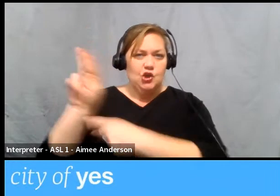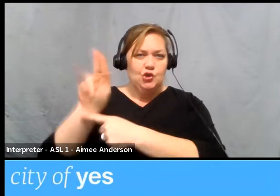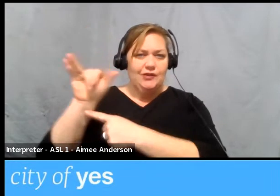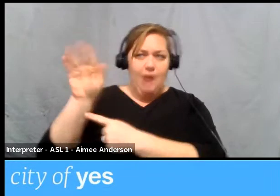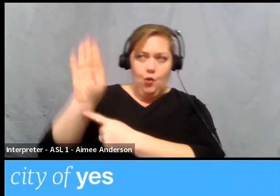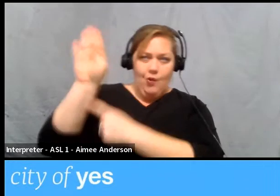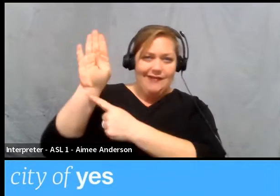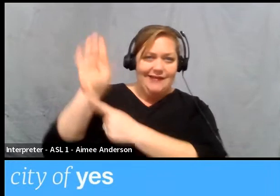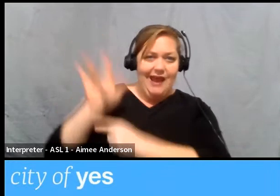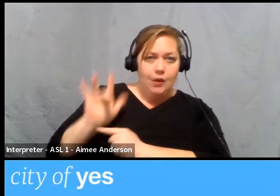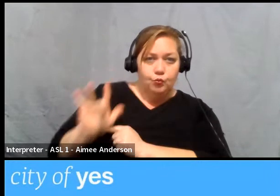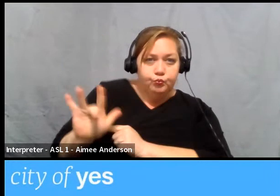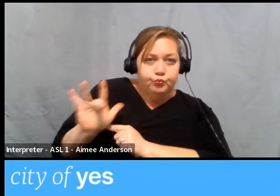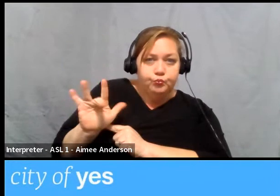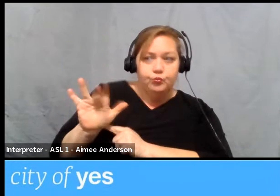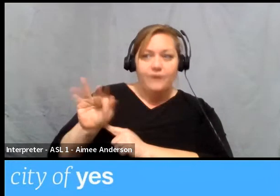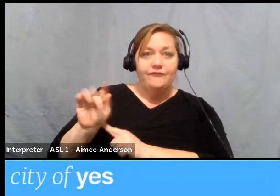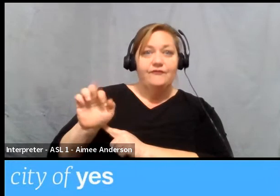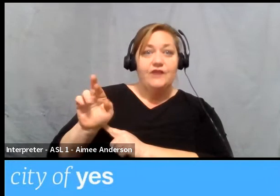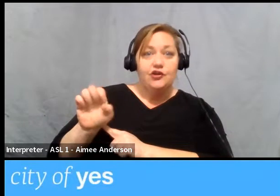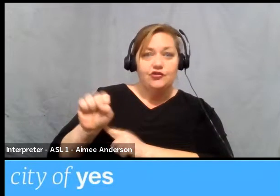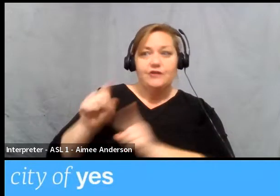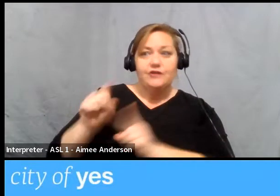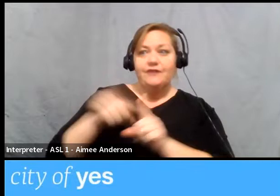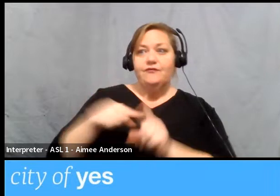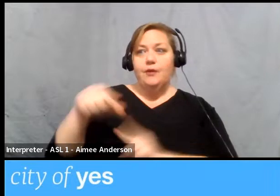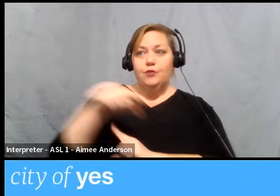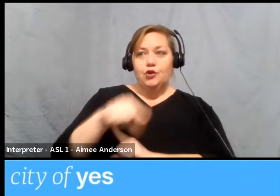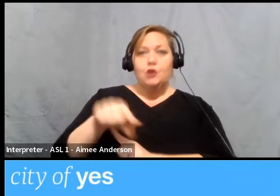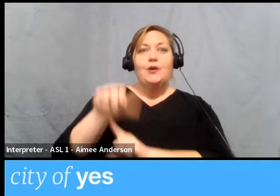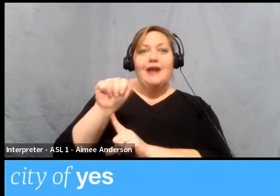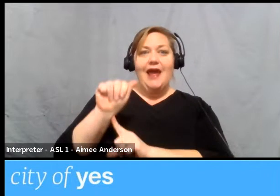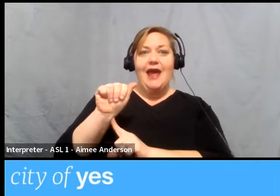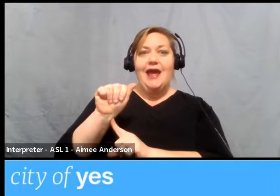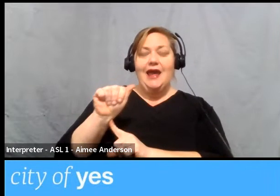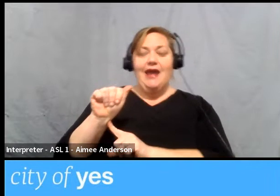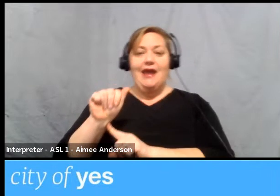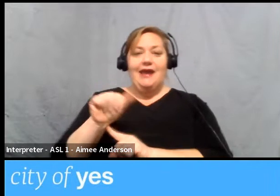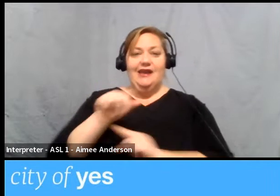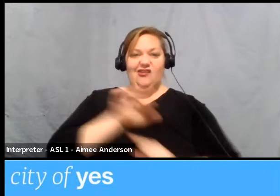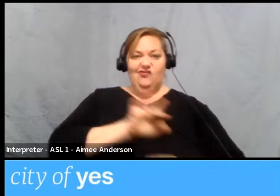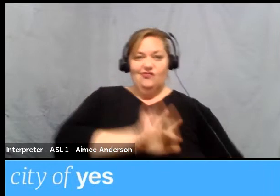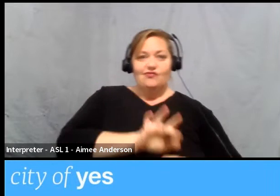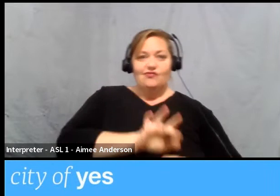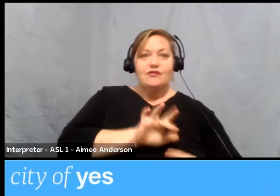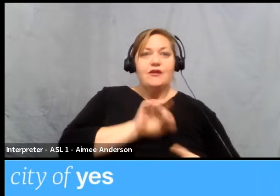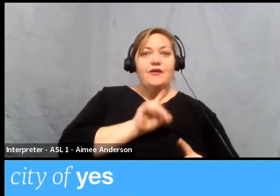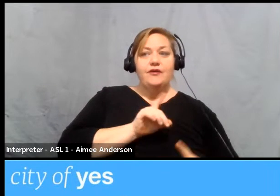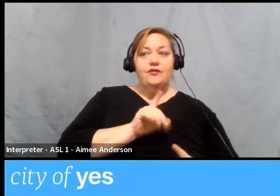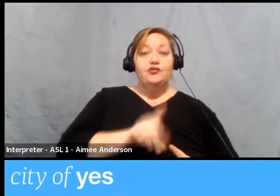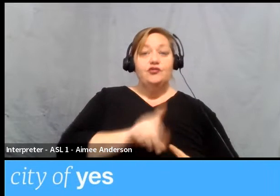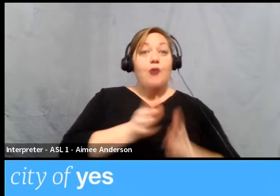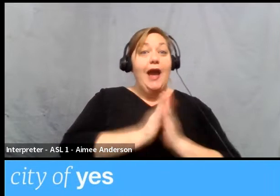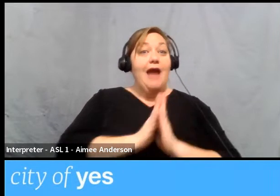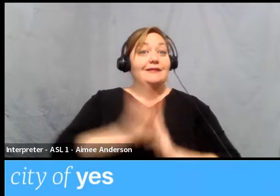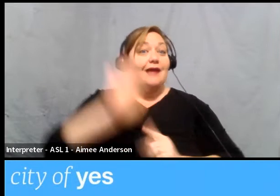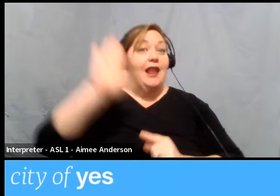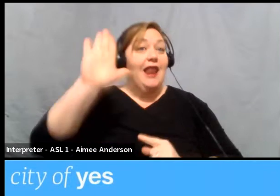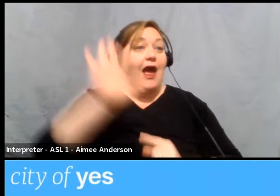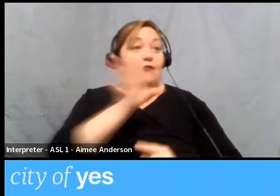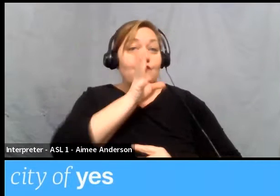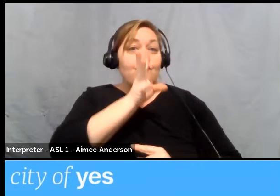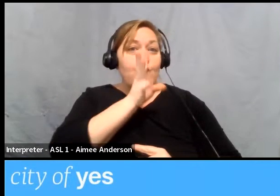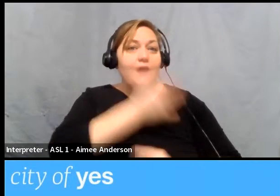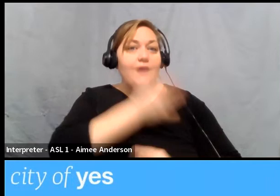hand feature, and from the Q&A feature. To ask your question out loud, please raise your hand. When